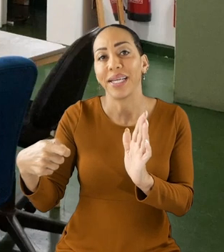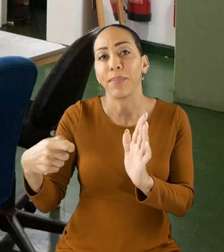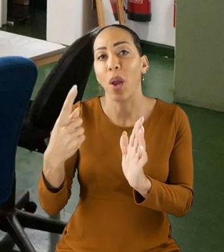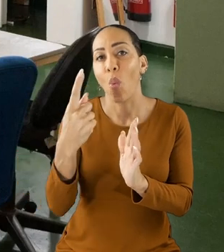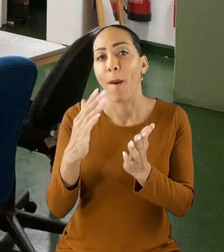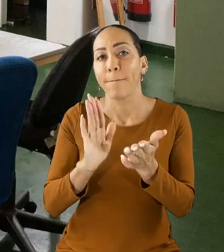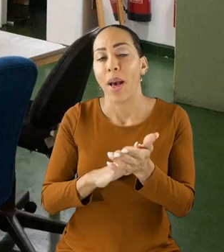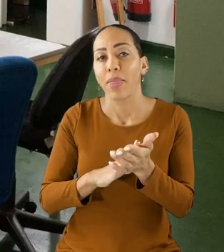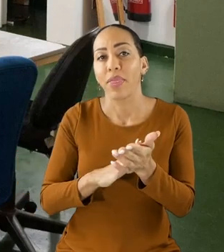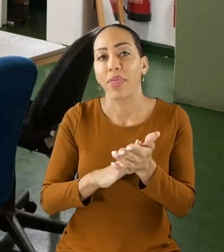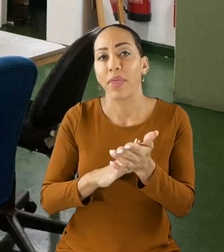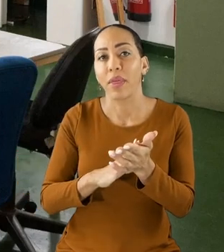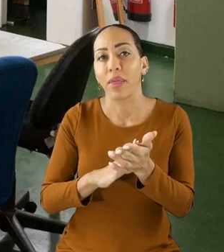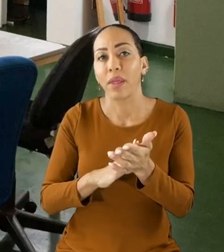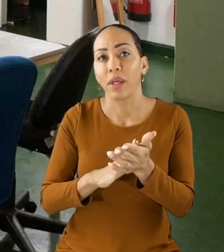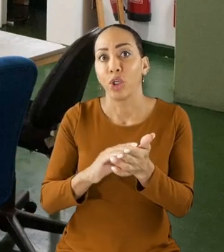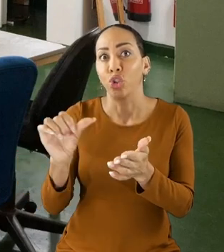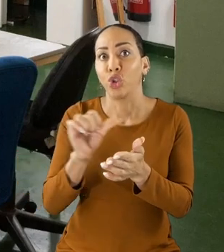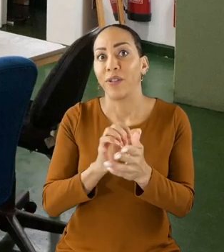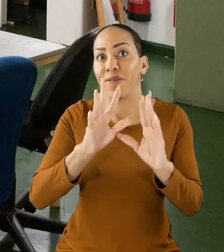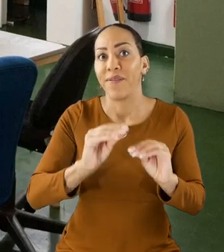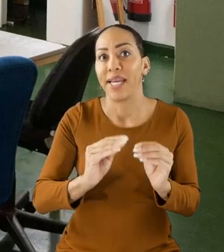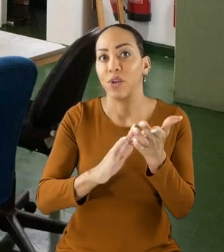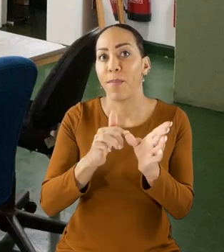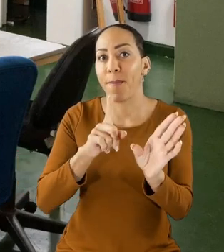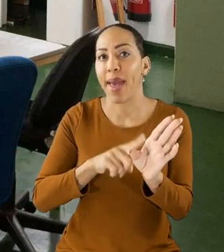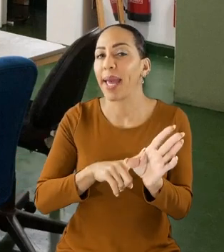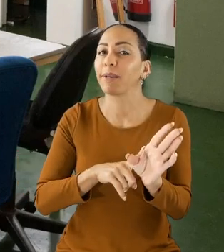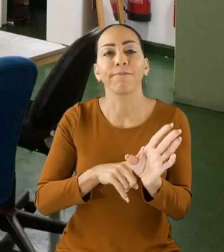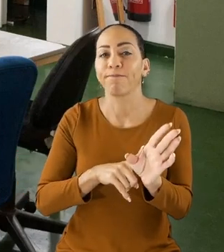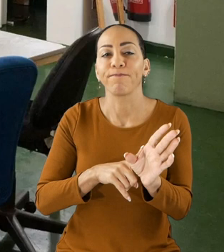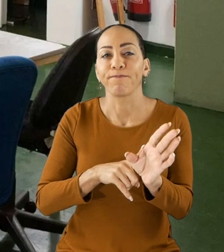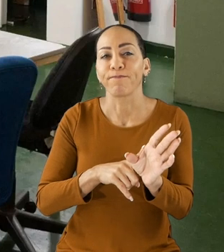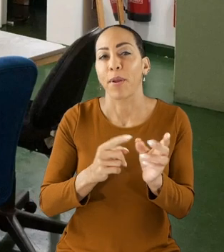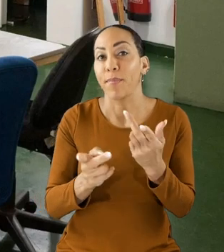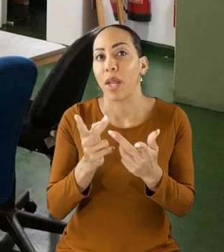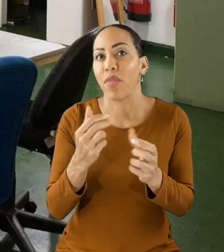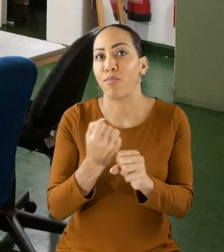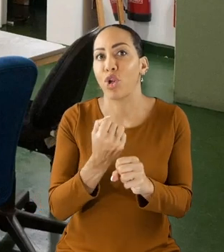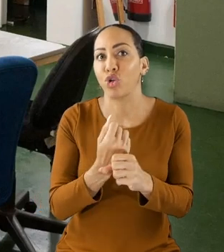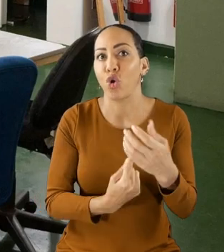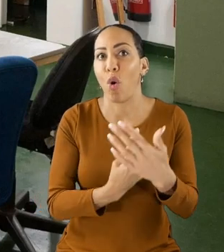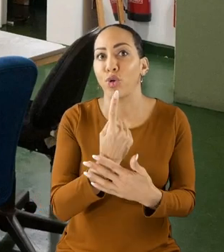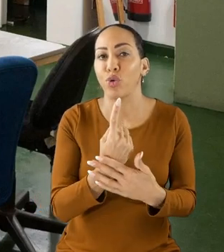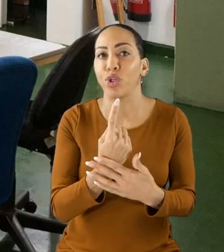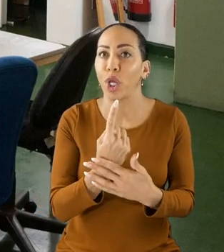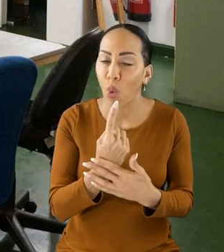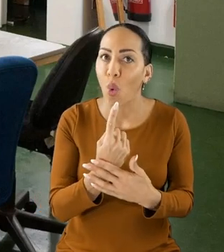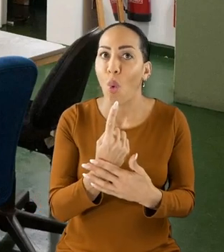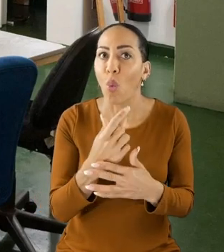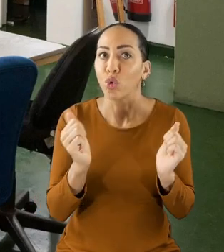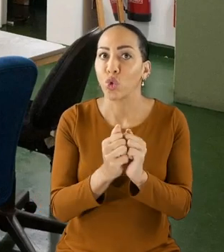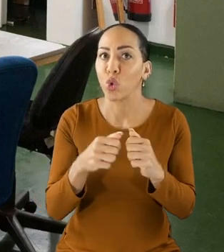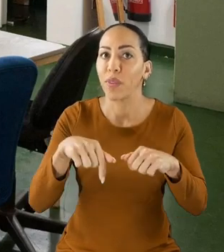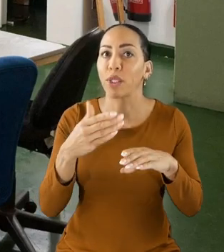by a month into June. We were initially going to end it in May, but it's looking likely that there might be another production opportunity